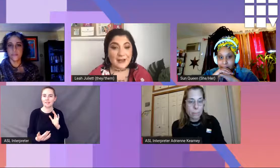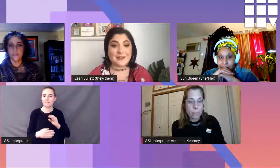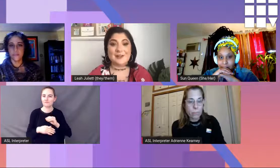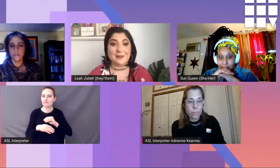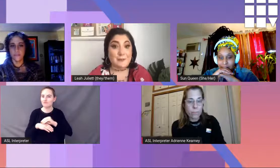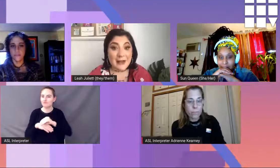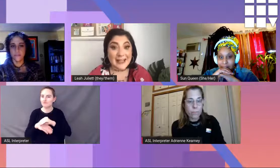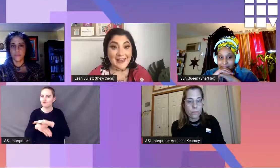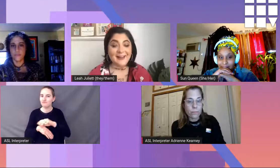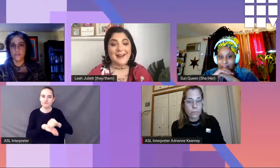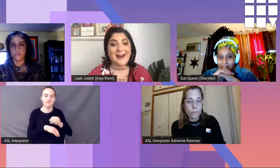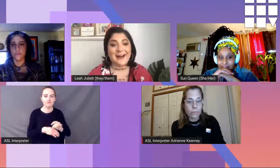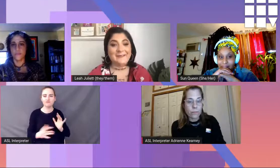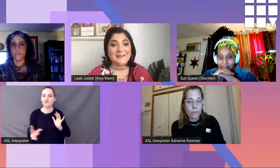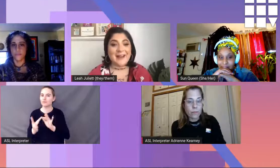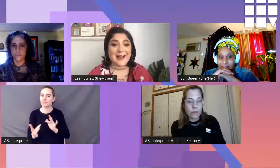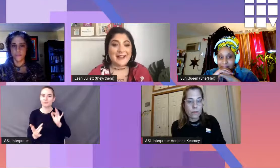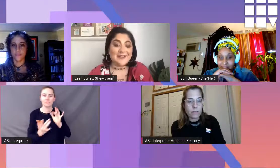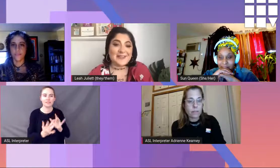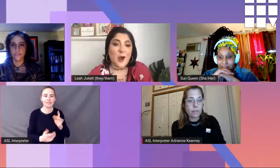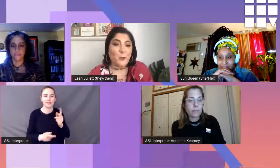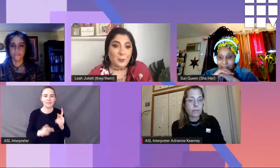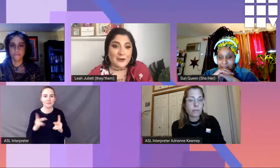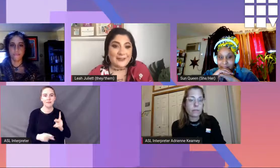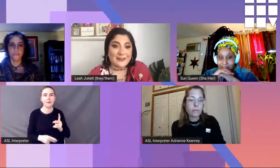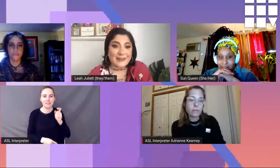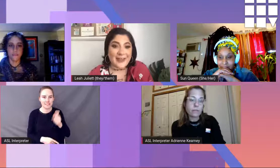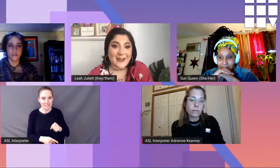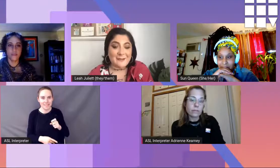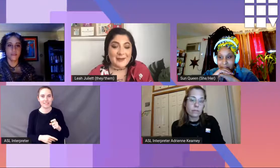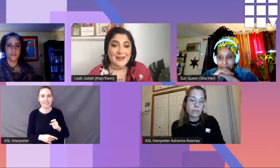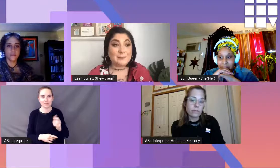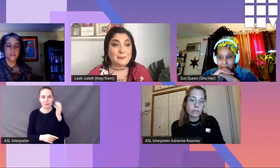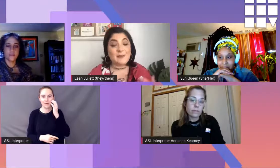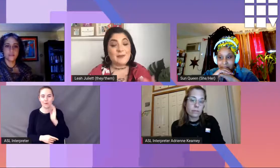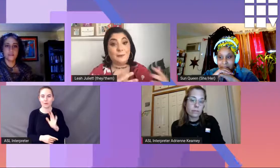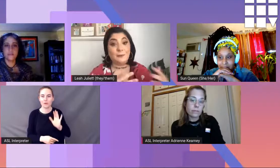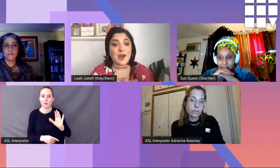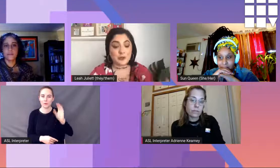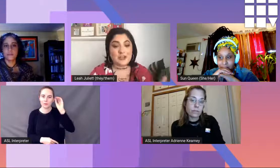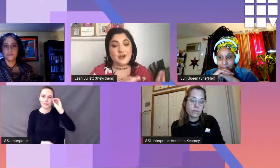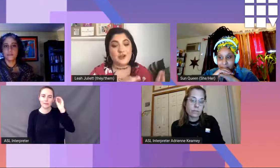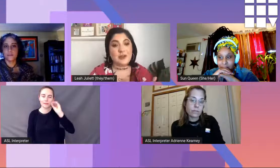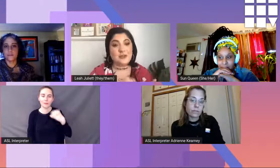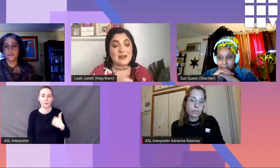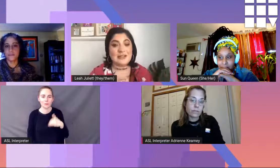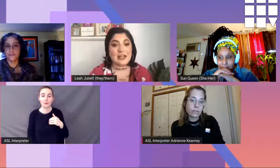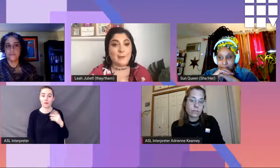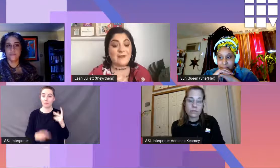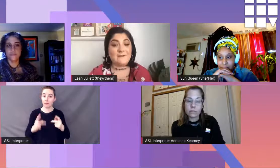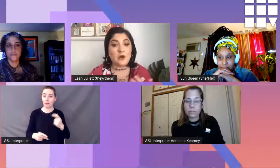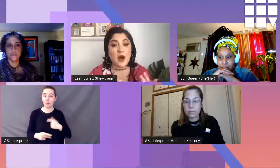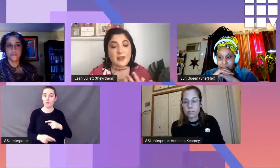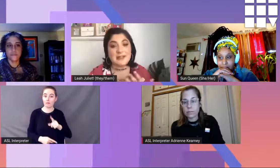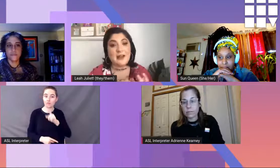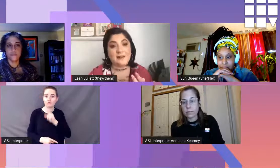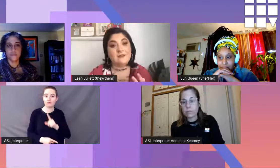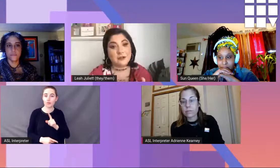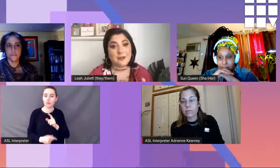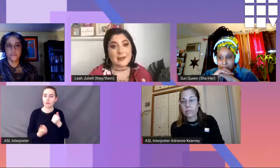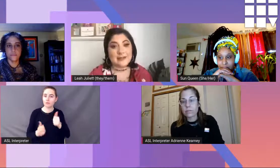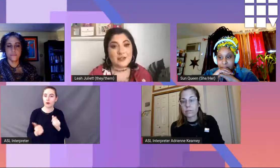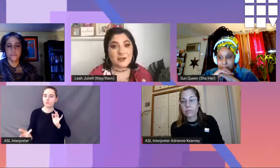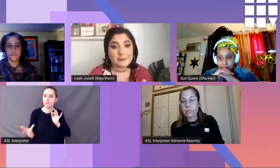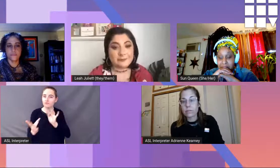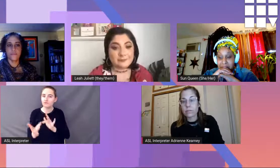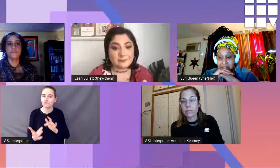for sponsors, for money. It's just not worth it, because the people that I'm really trying to reach are the ones who need to hear my full, authentic,